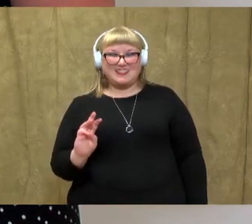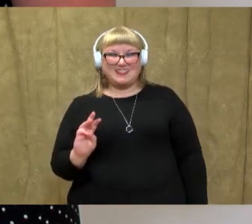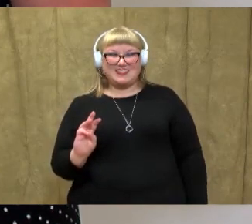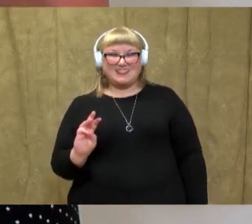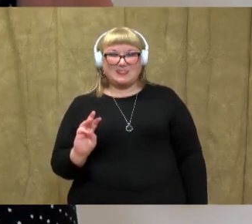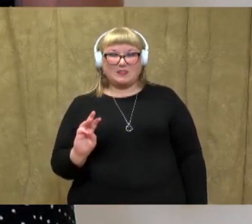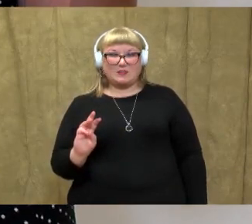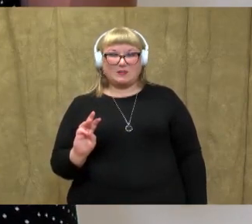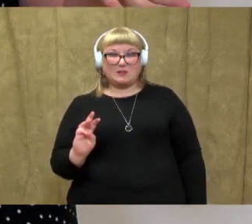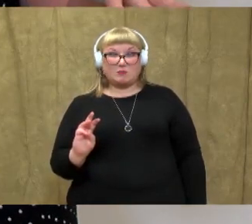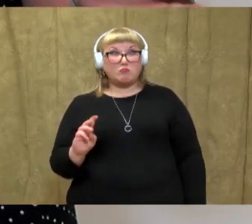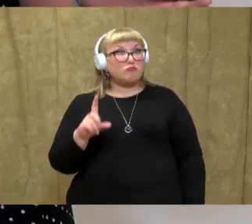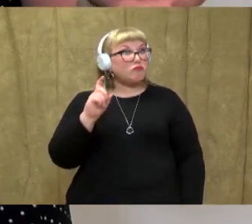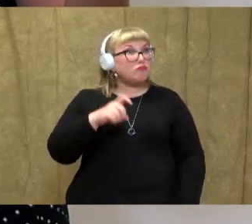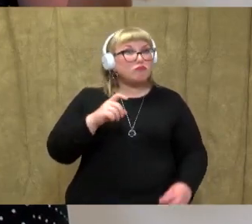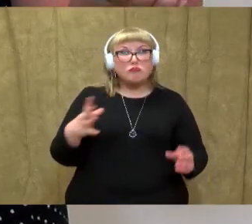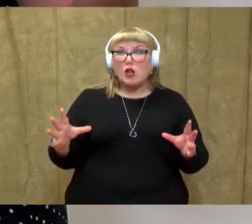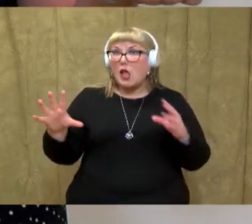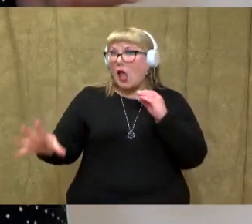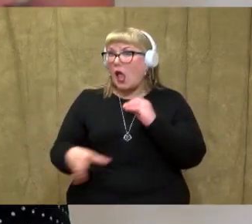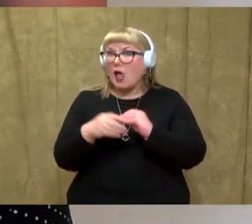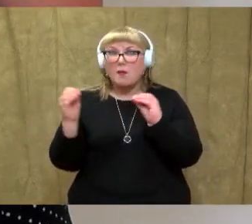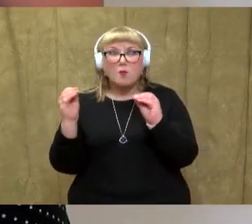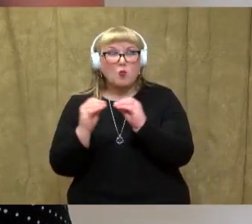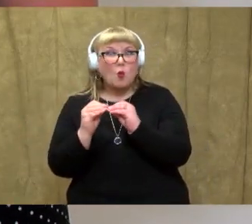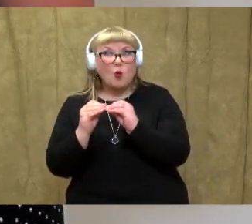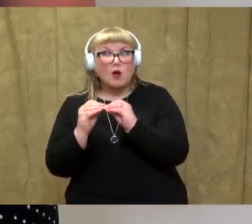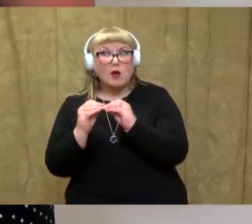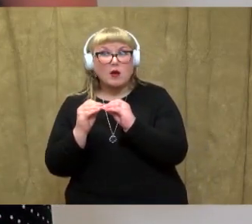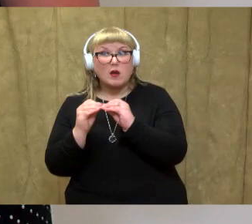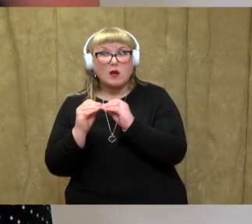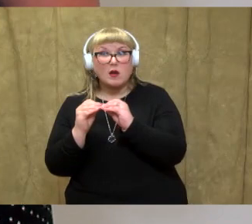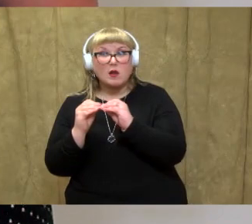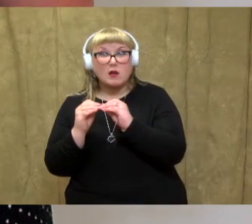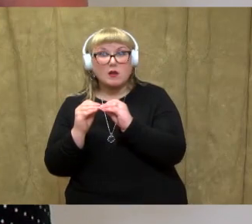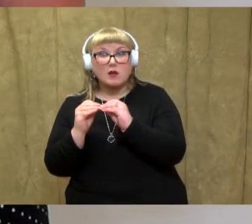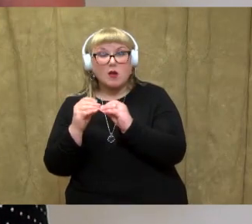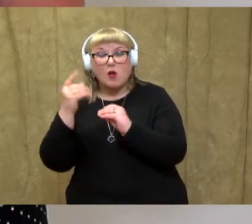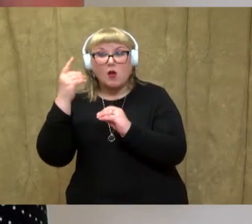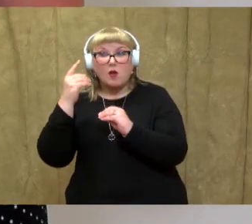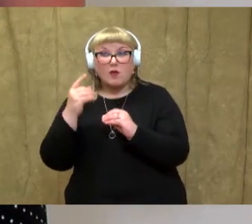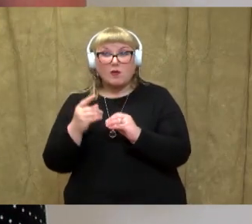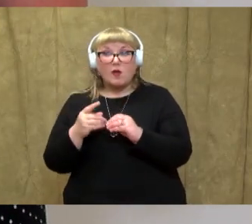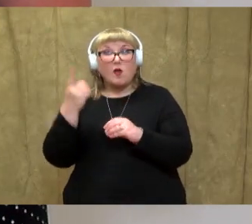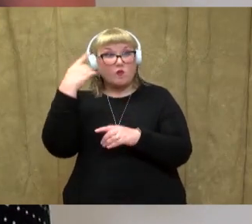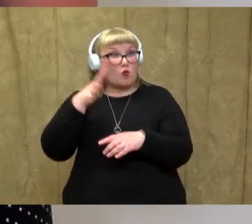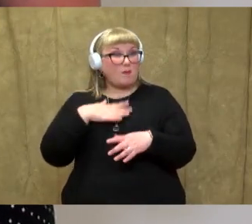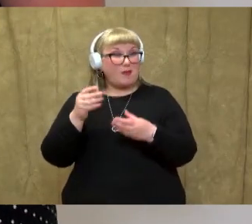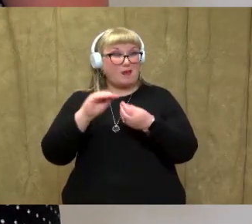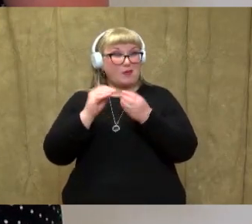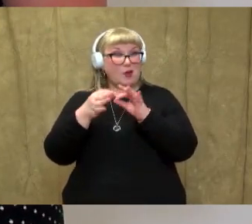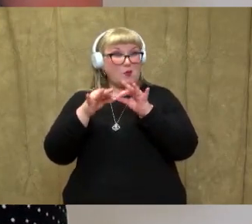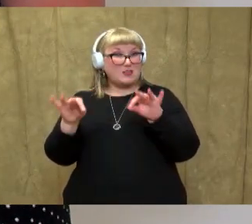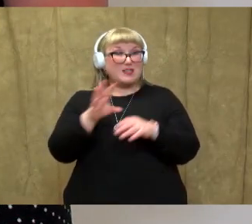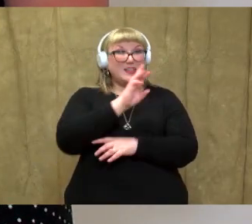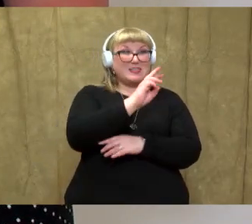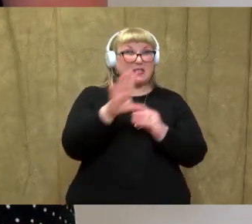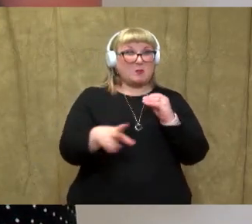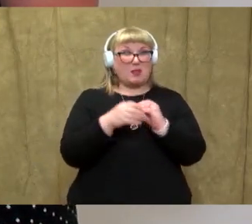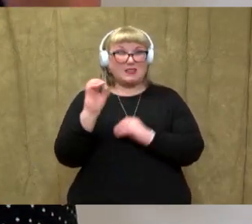6. Do I need to draw any more pieces of pizza for my number sentence 6 plus